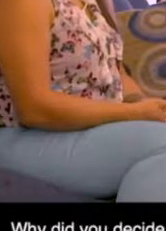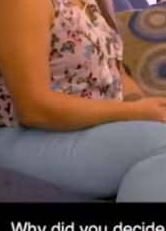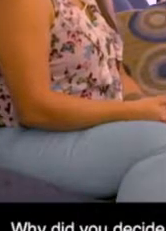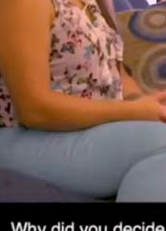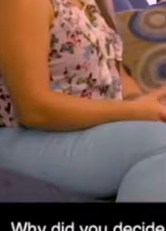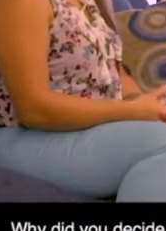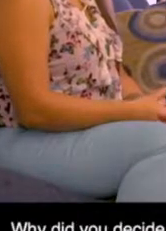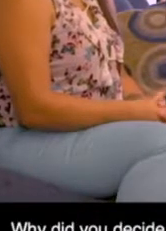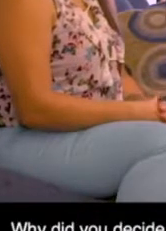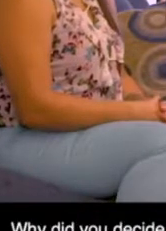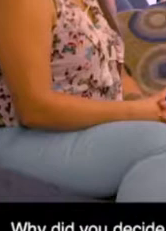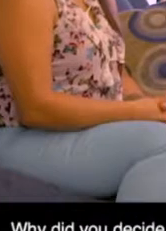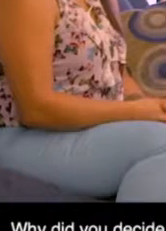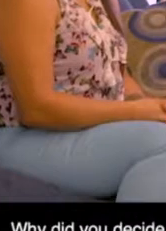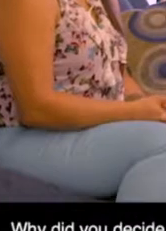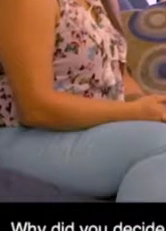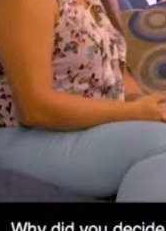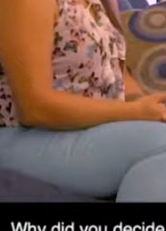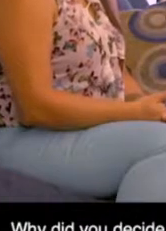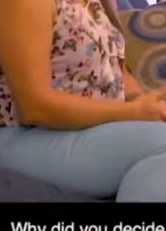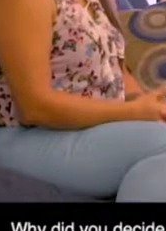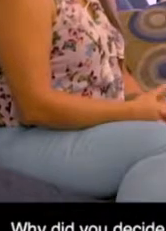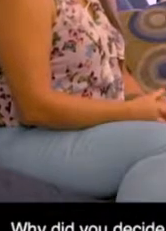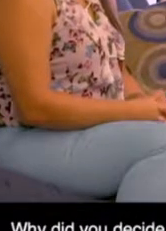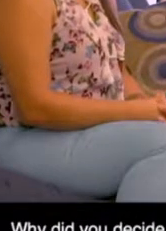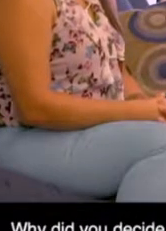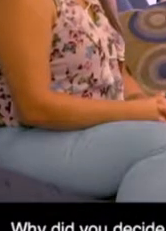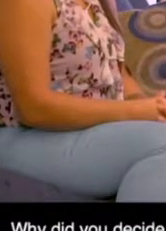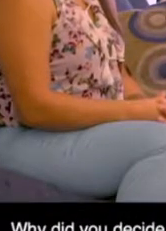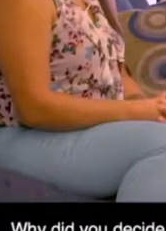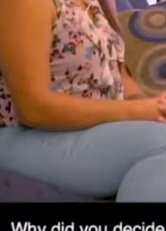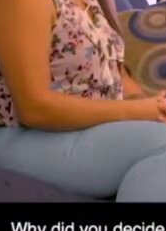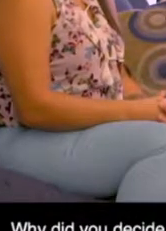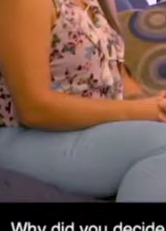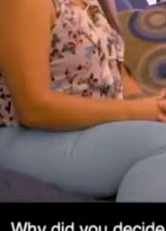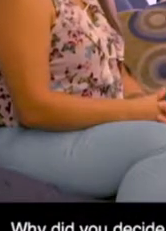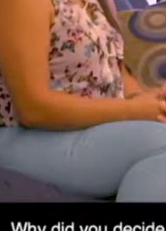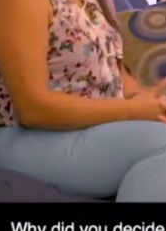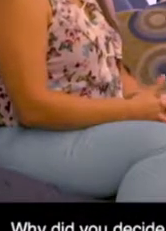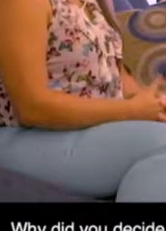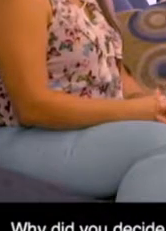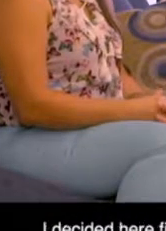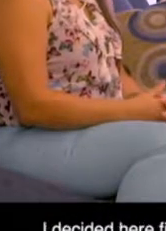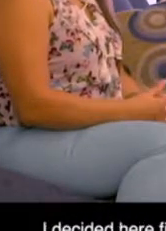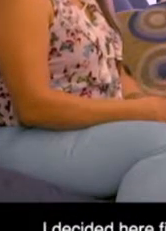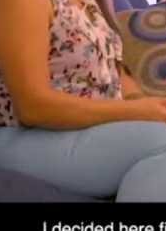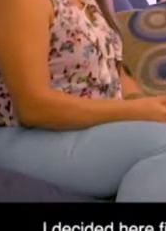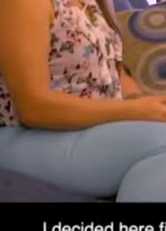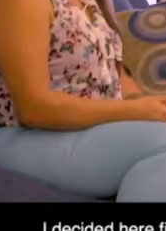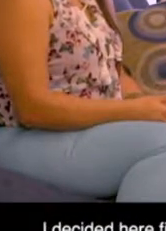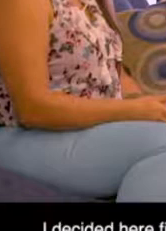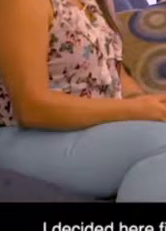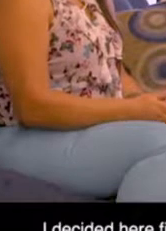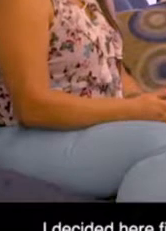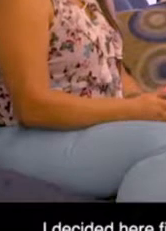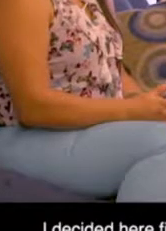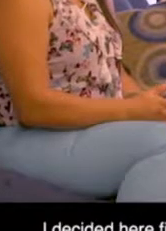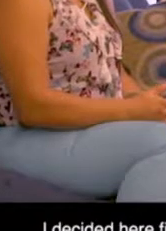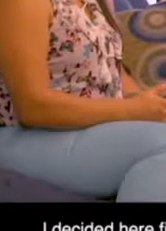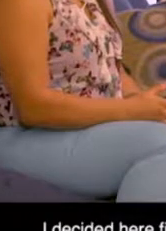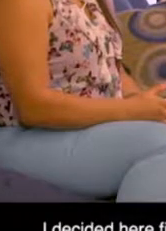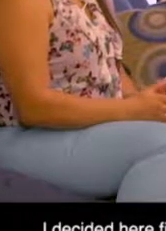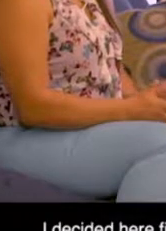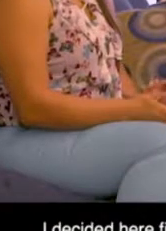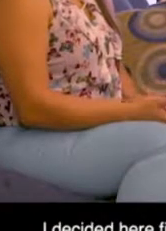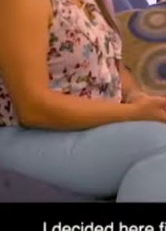here. Why did you decide to move it to this specific campus and not a different school? Well, I decided here